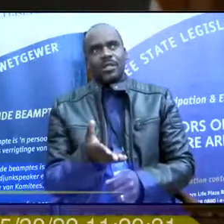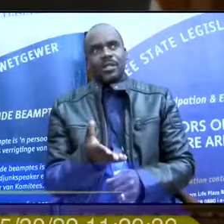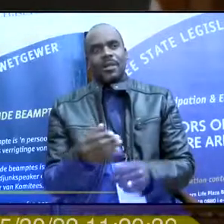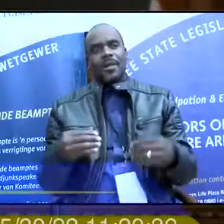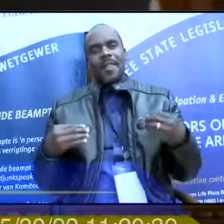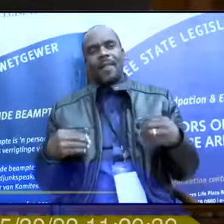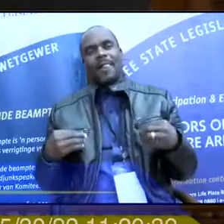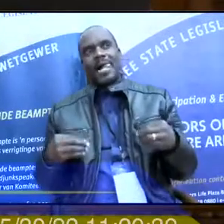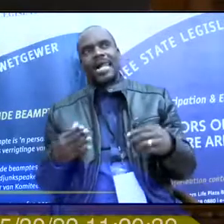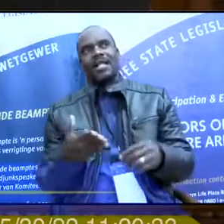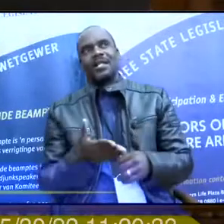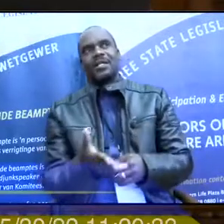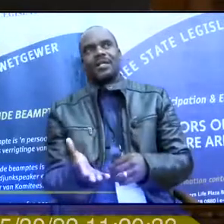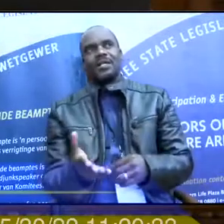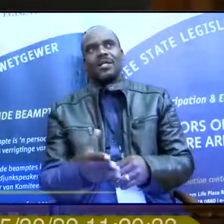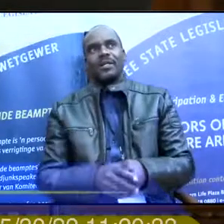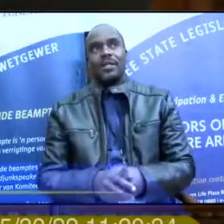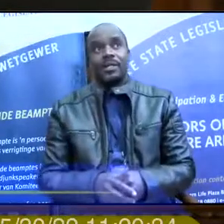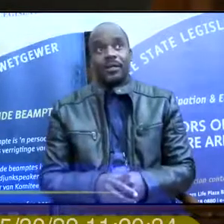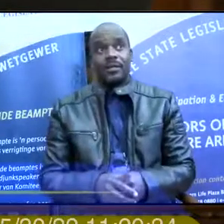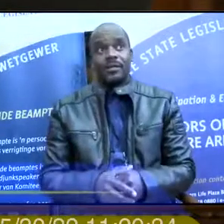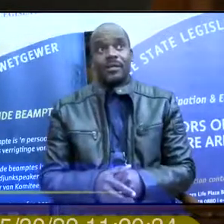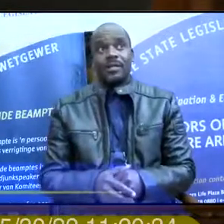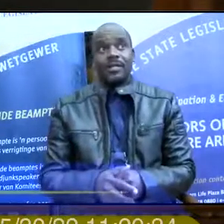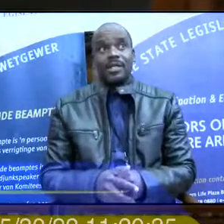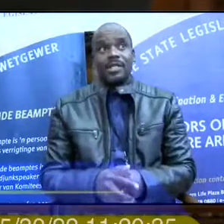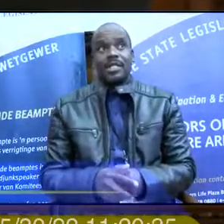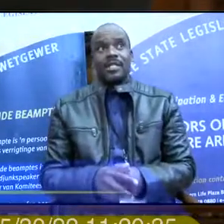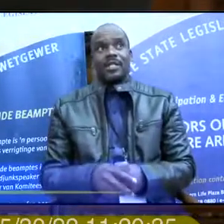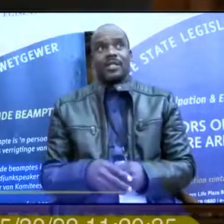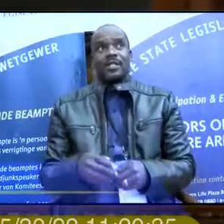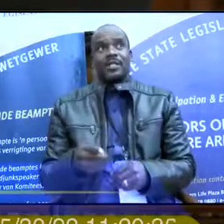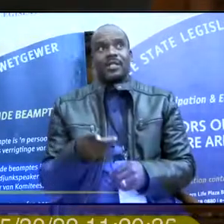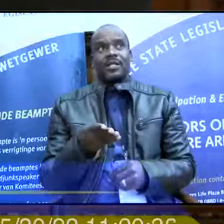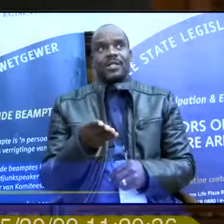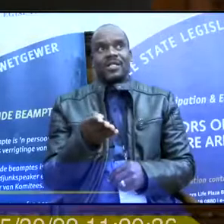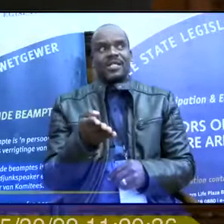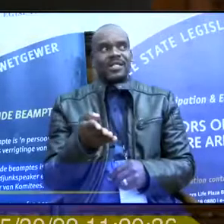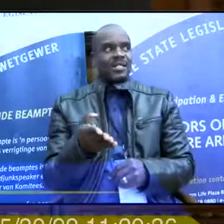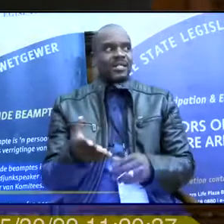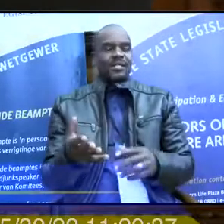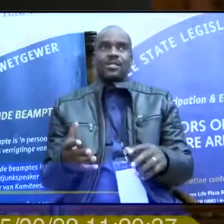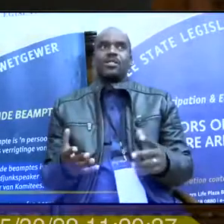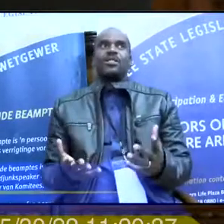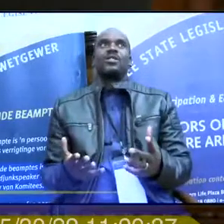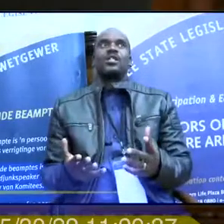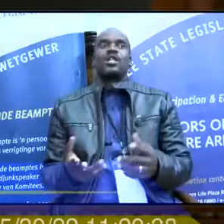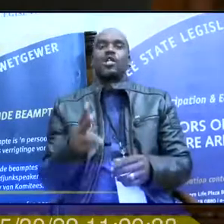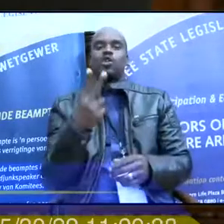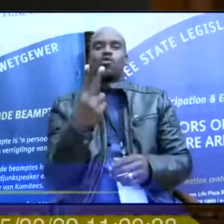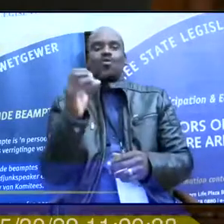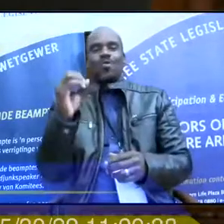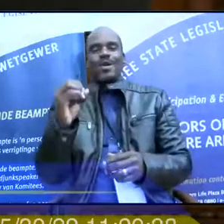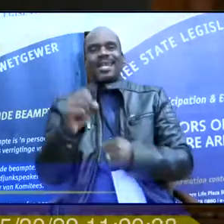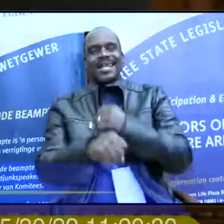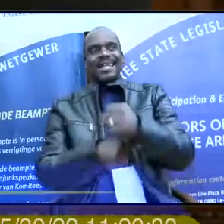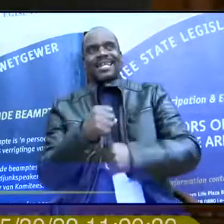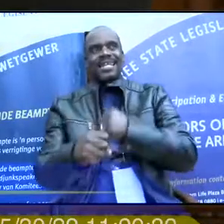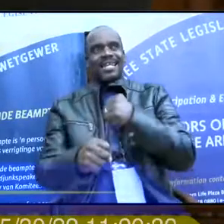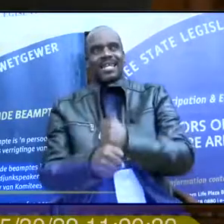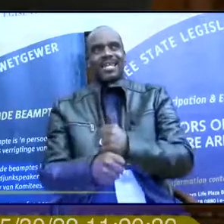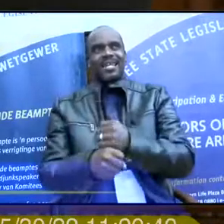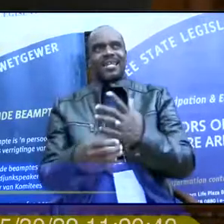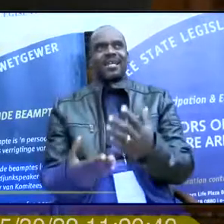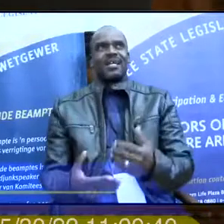a treasury and as economic development economic development is is assisting with the opportunity base so they deal with